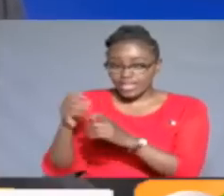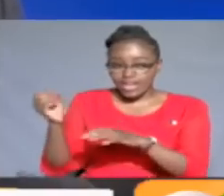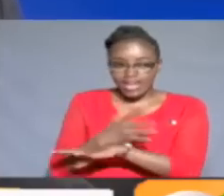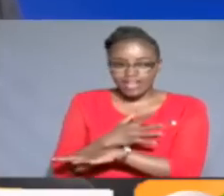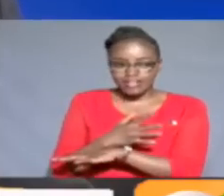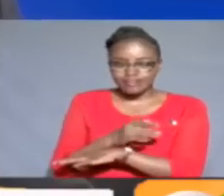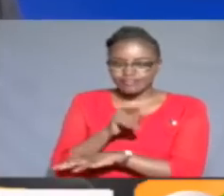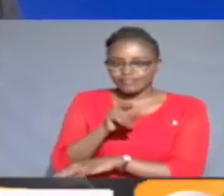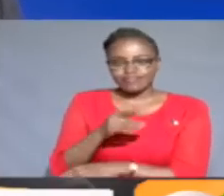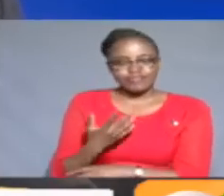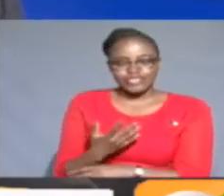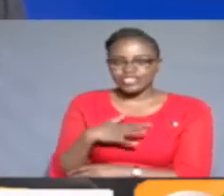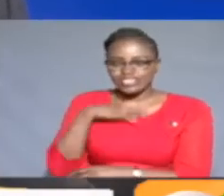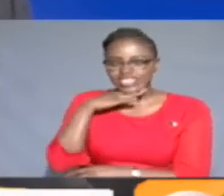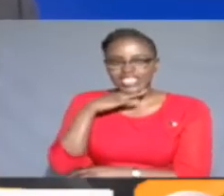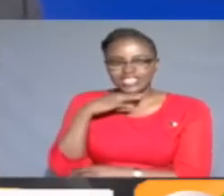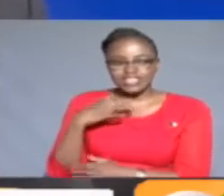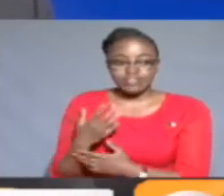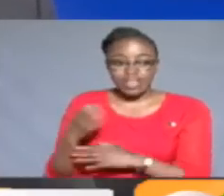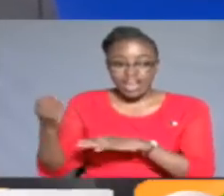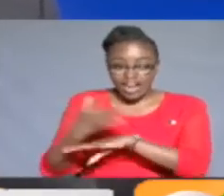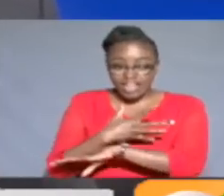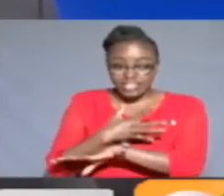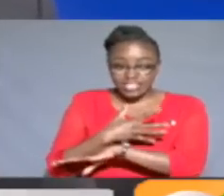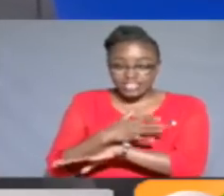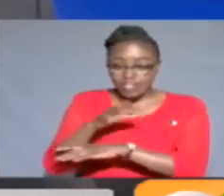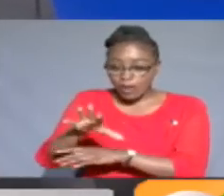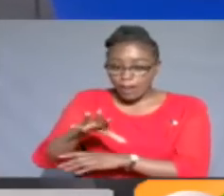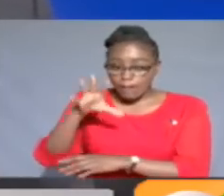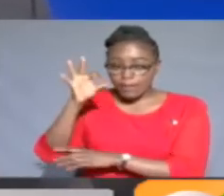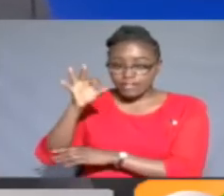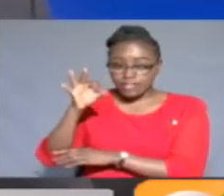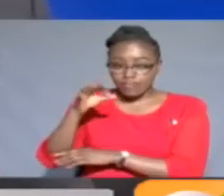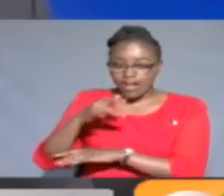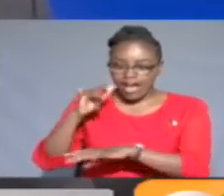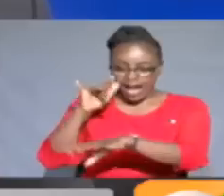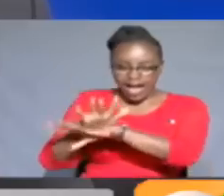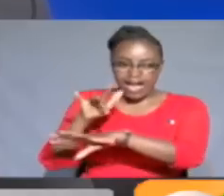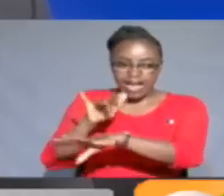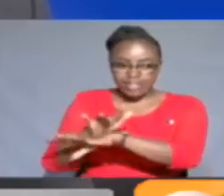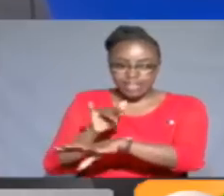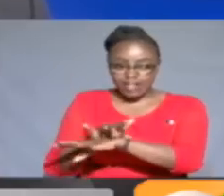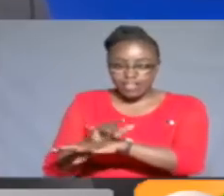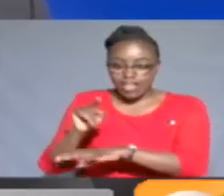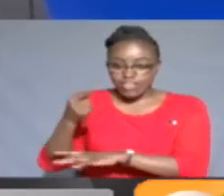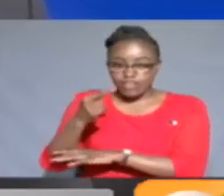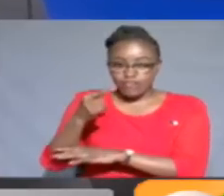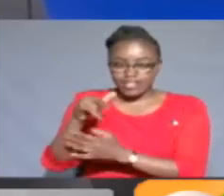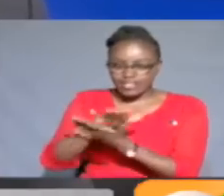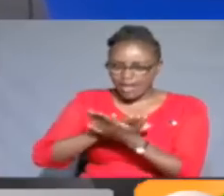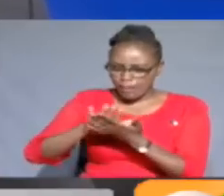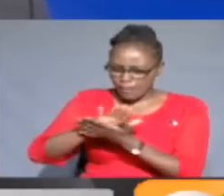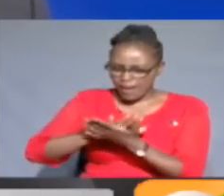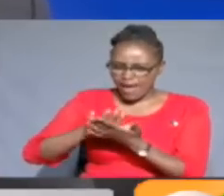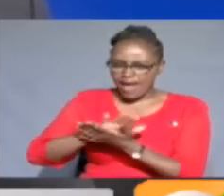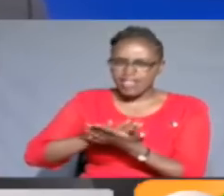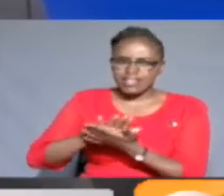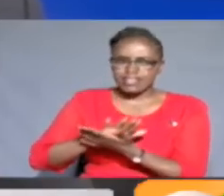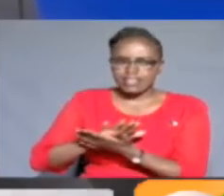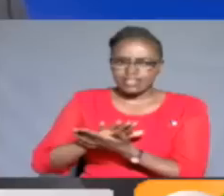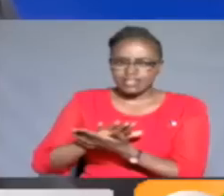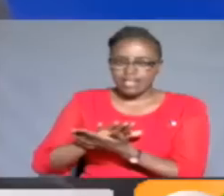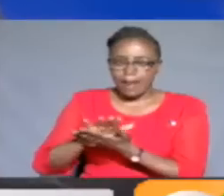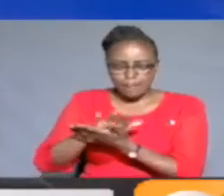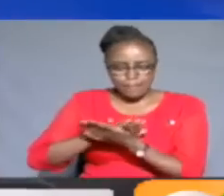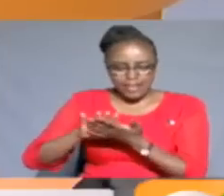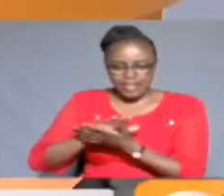are done. Your cancer should be picked much earlier by the first primary health worker who sees